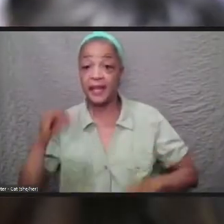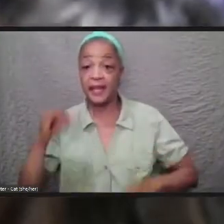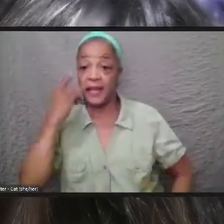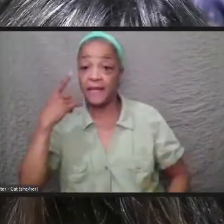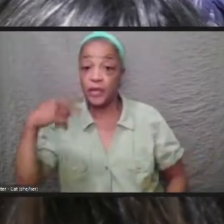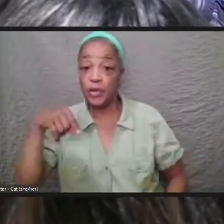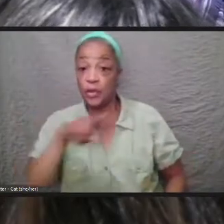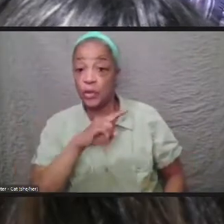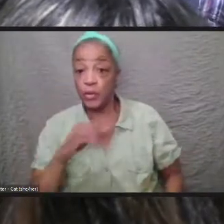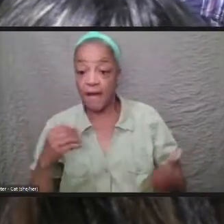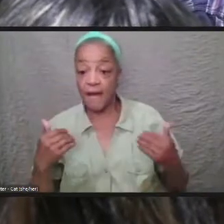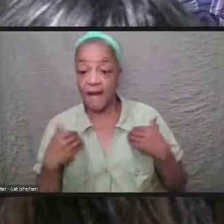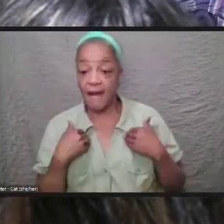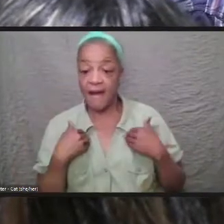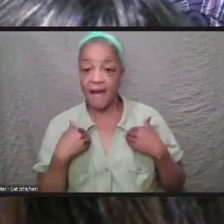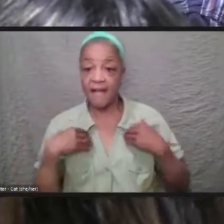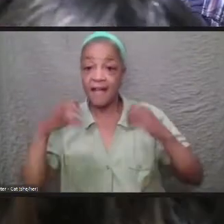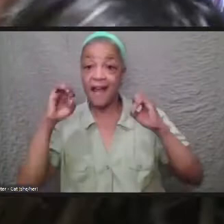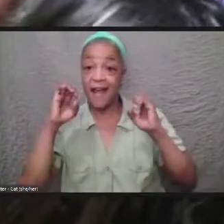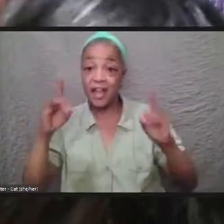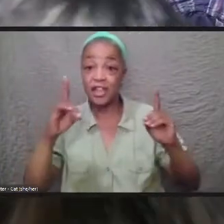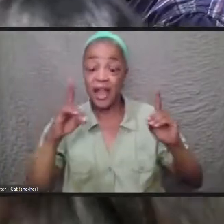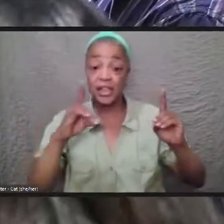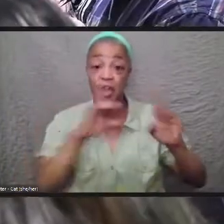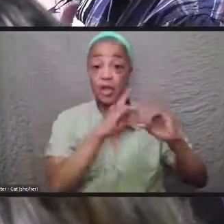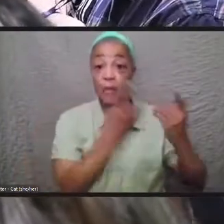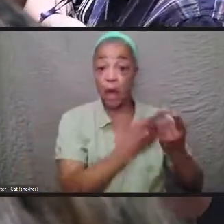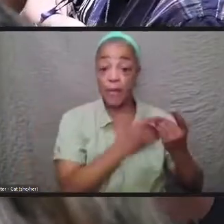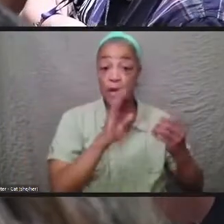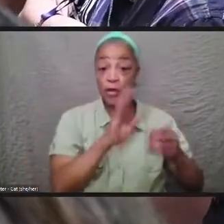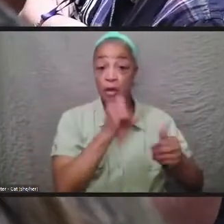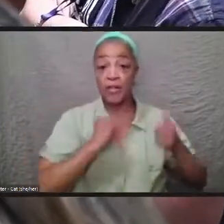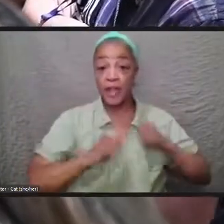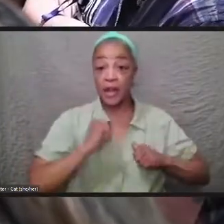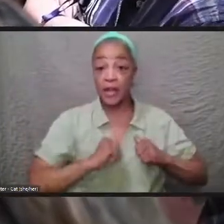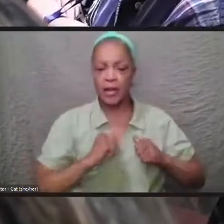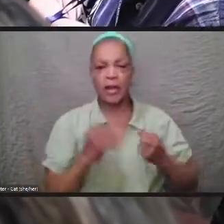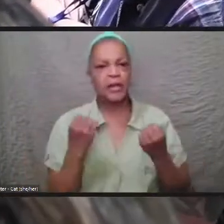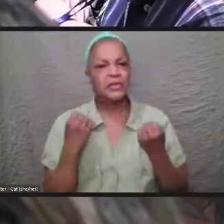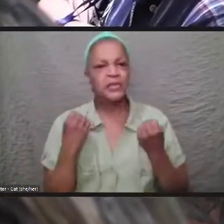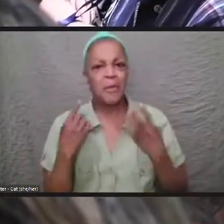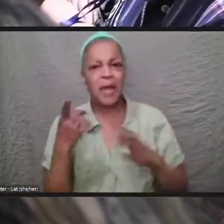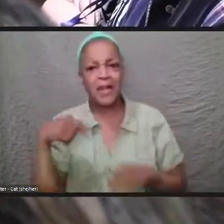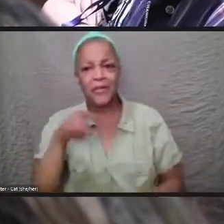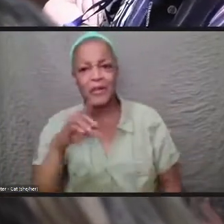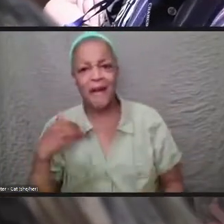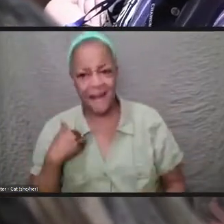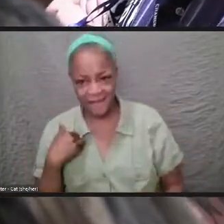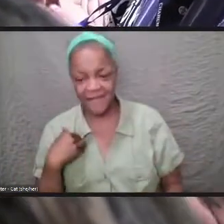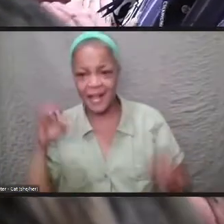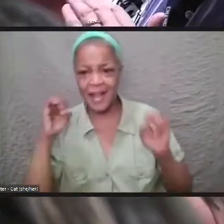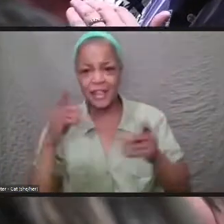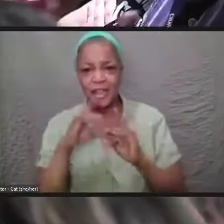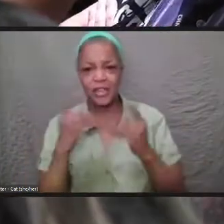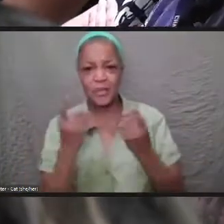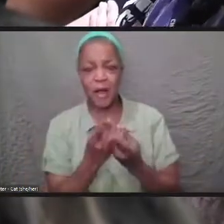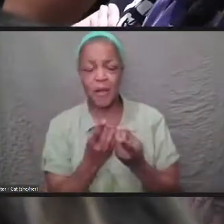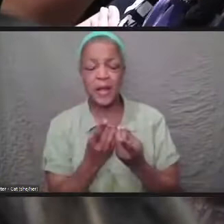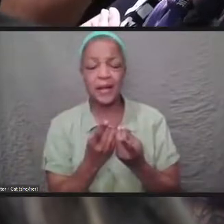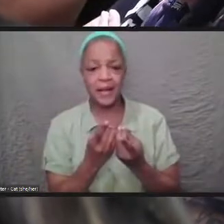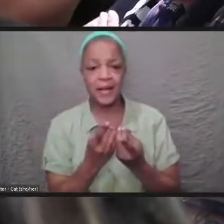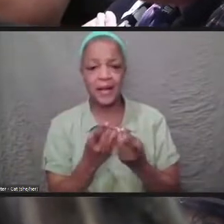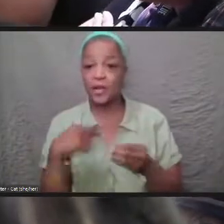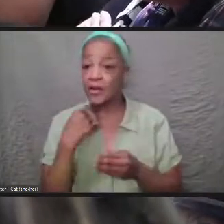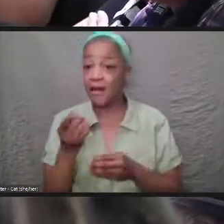have an education department at your theater, which so many of you all do, and you're telling these